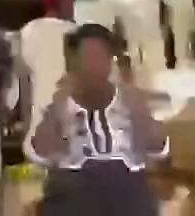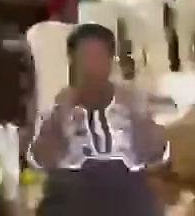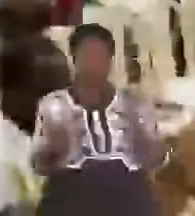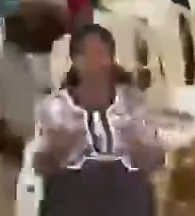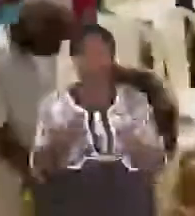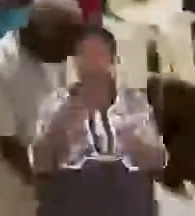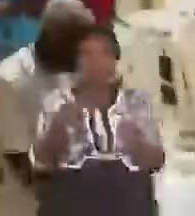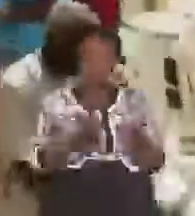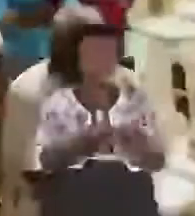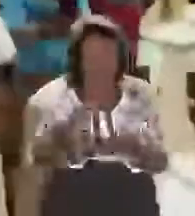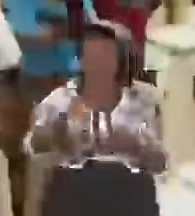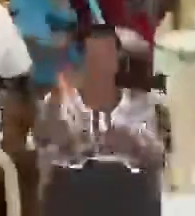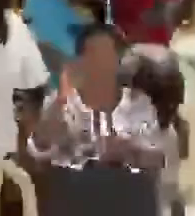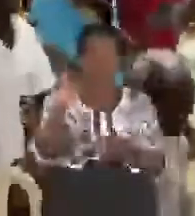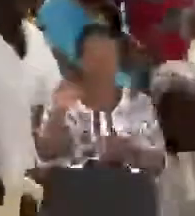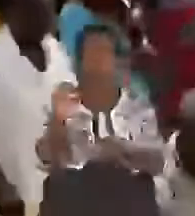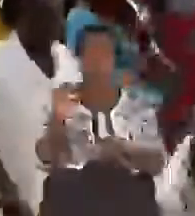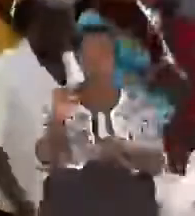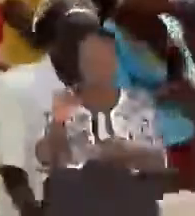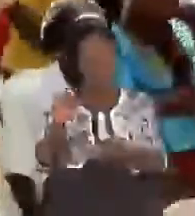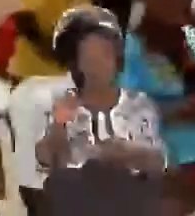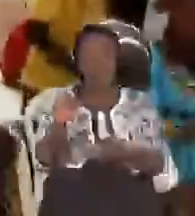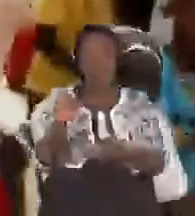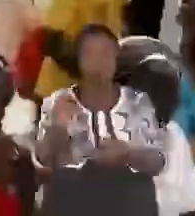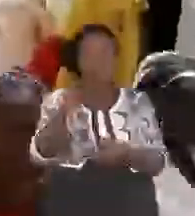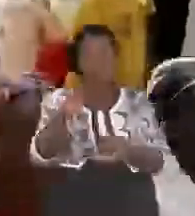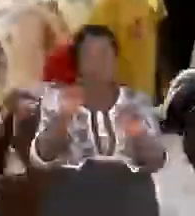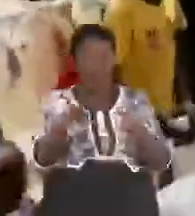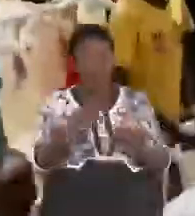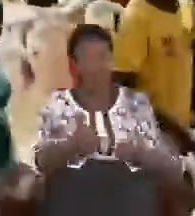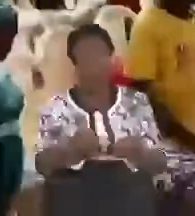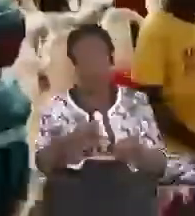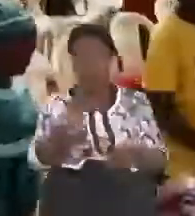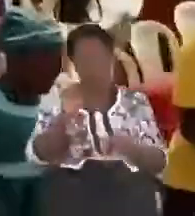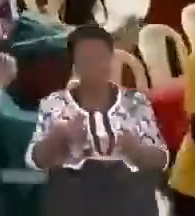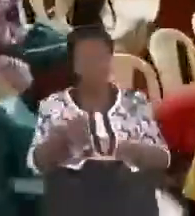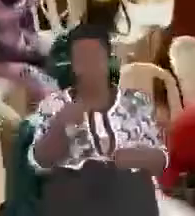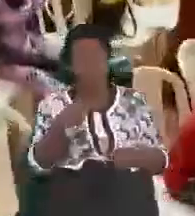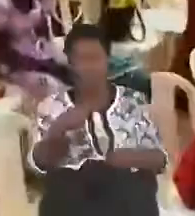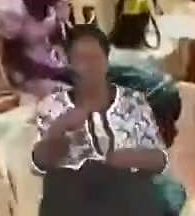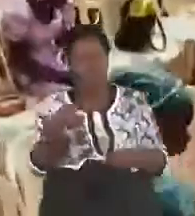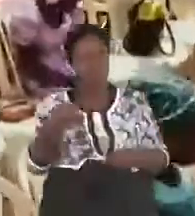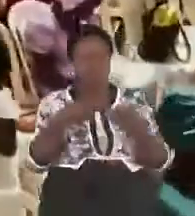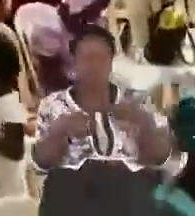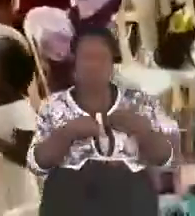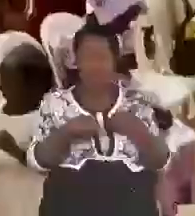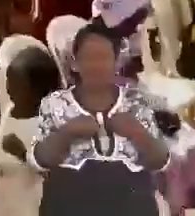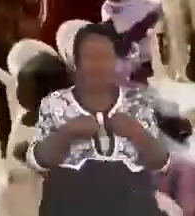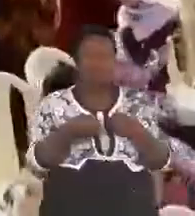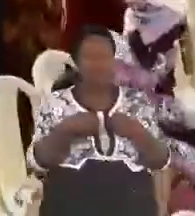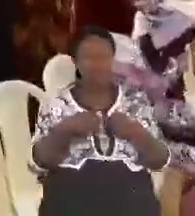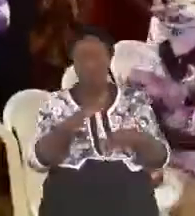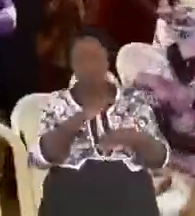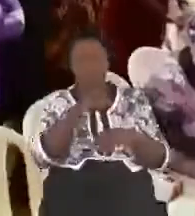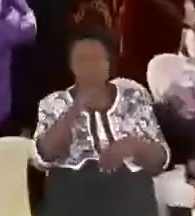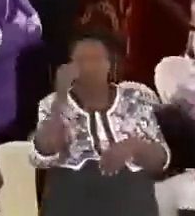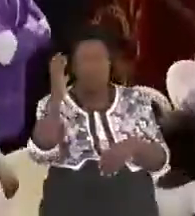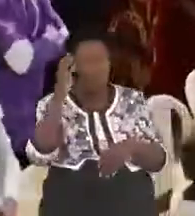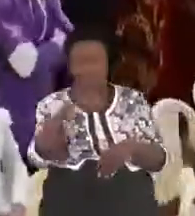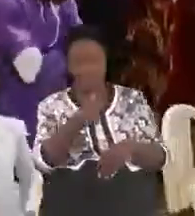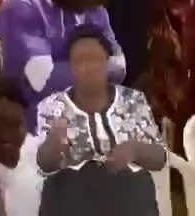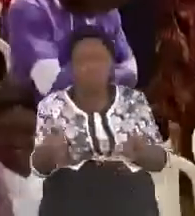Holy Ghost. You cannot say, we've never so much as heard, if there be any Holy Ghost. You have